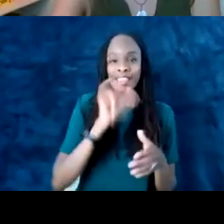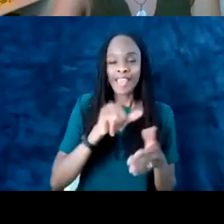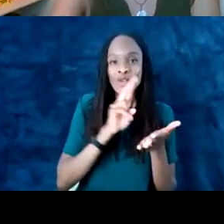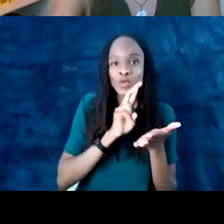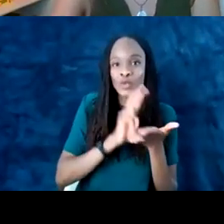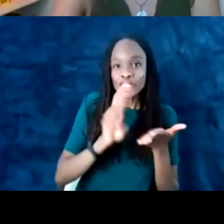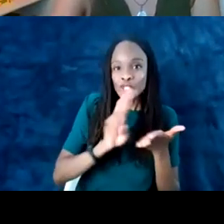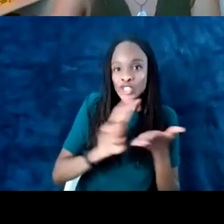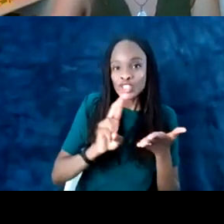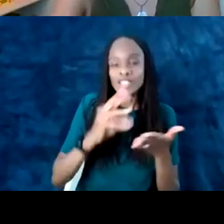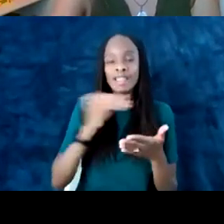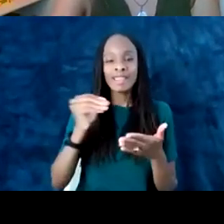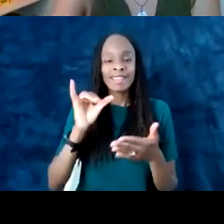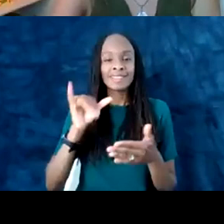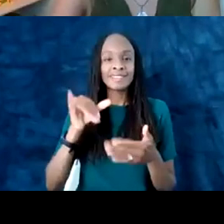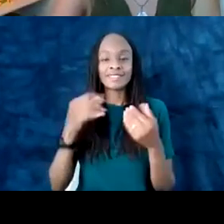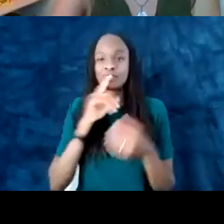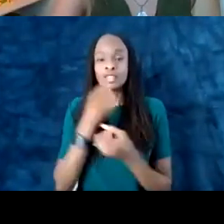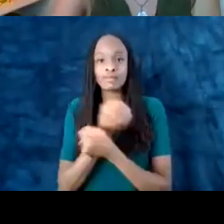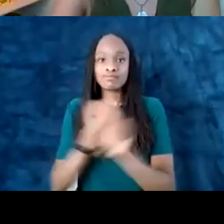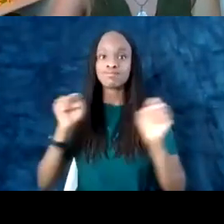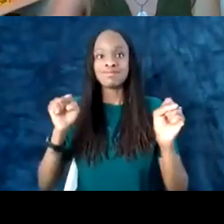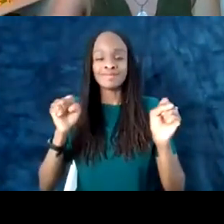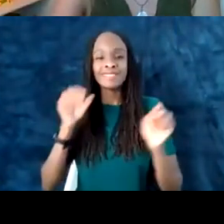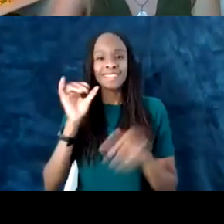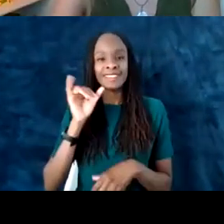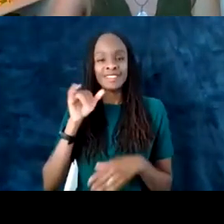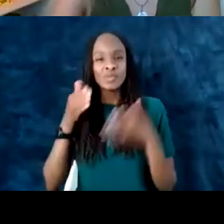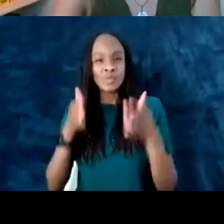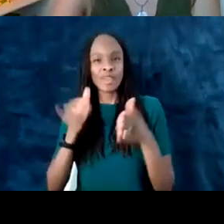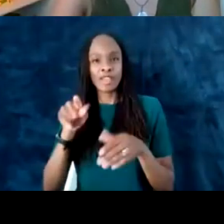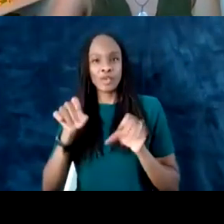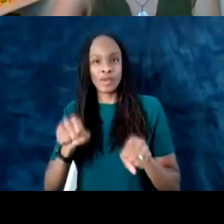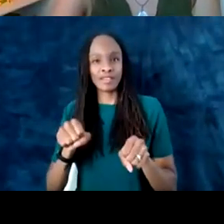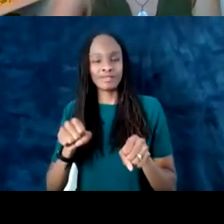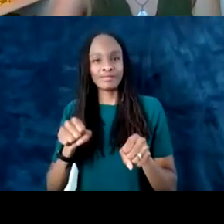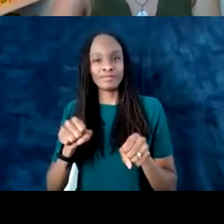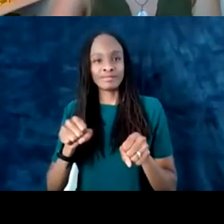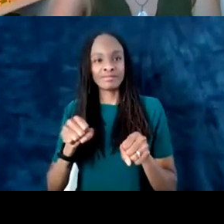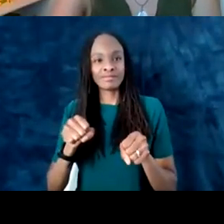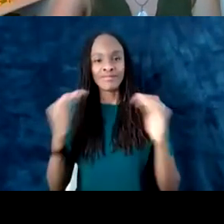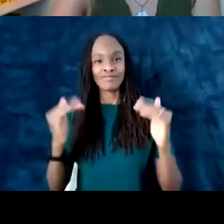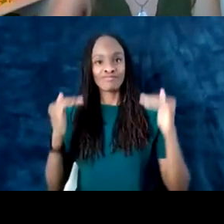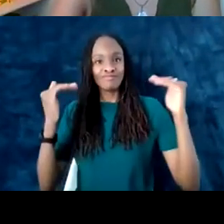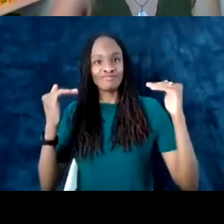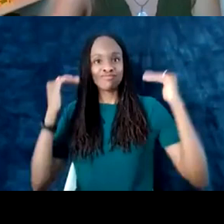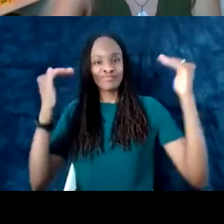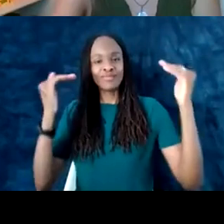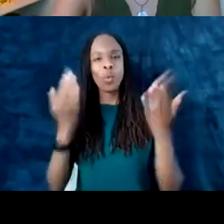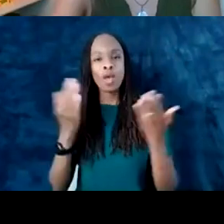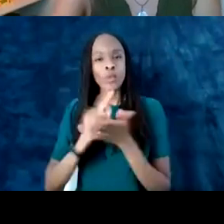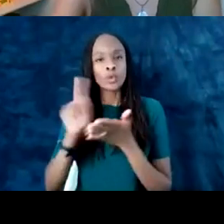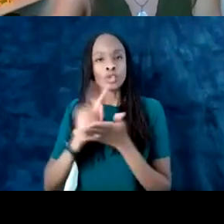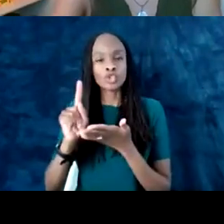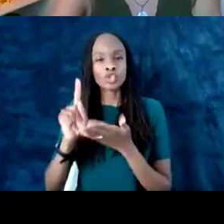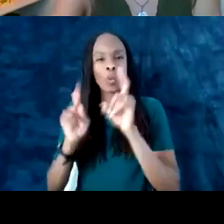is emancipatory and liberatory, in that, like, you get to advance what the research questions